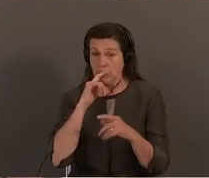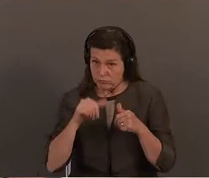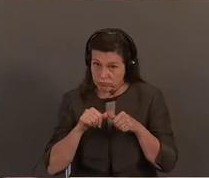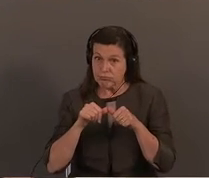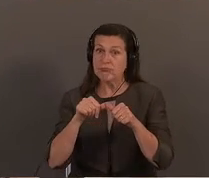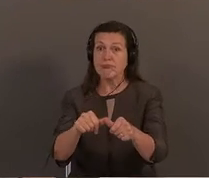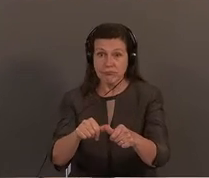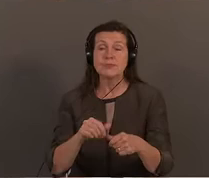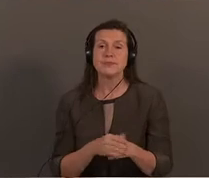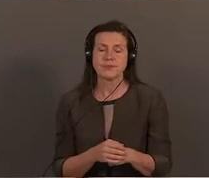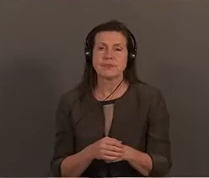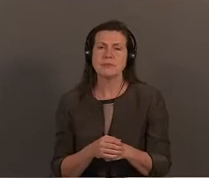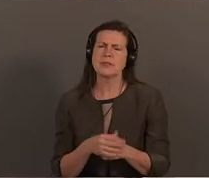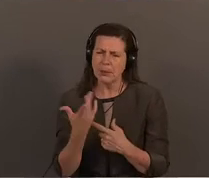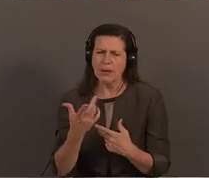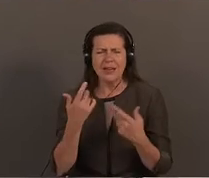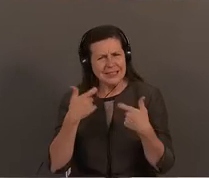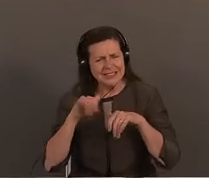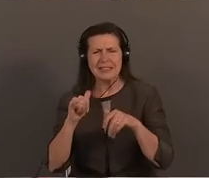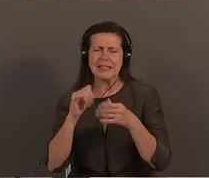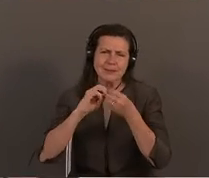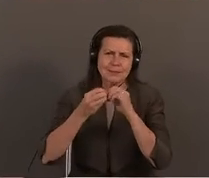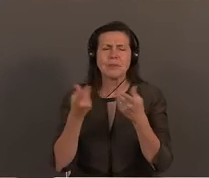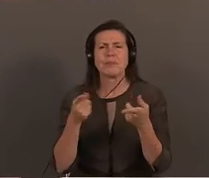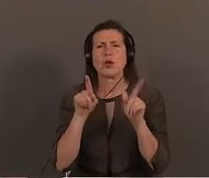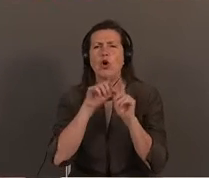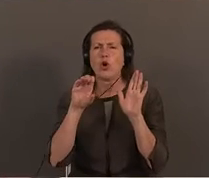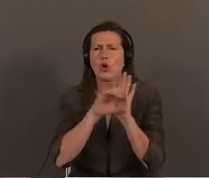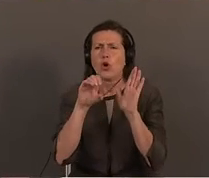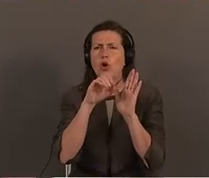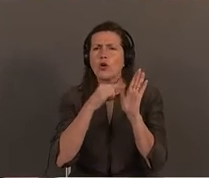still issues to be settled concerning copyrights, for instance,